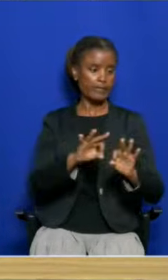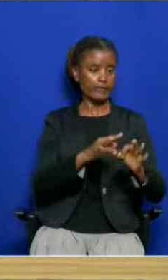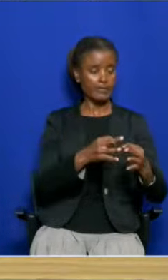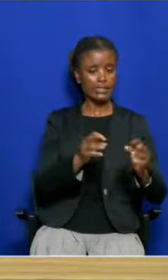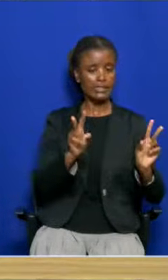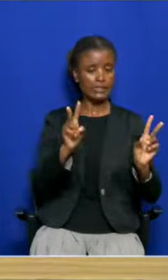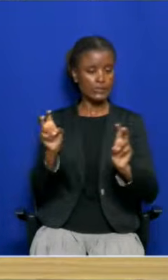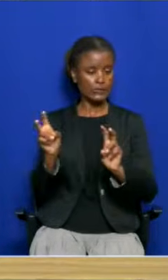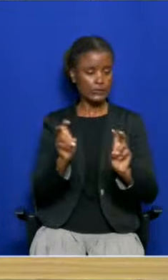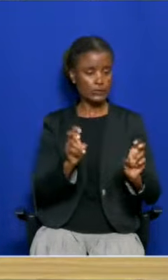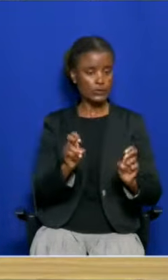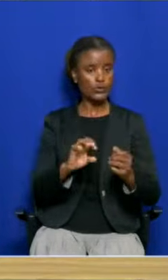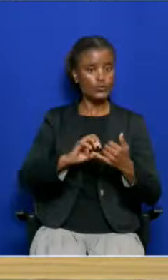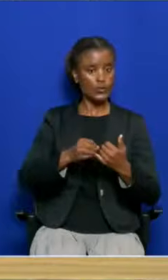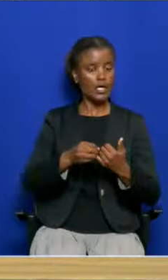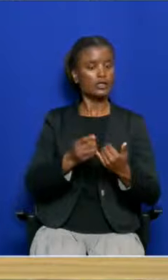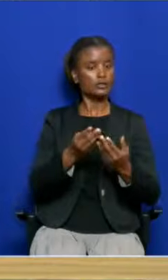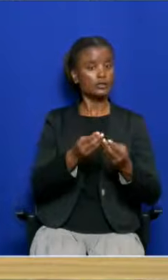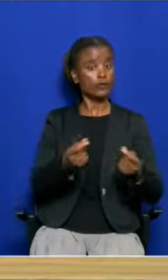I was trying to